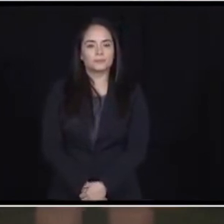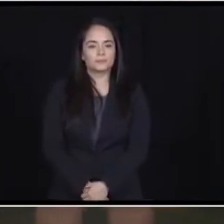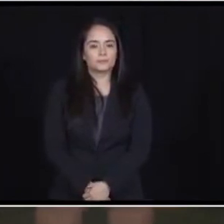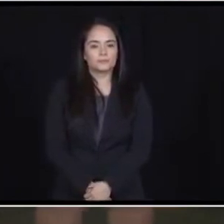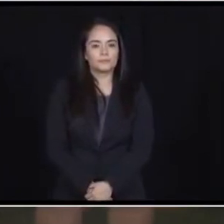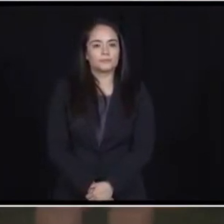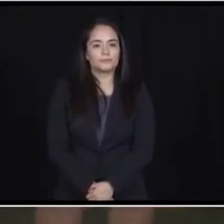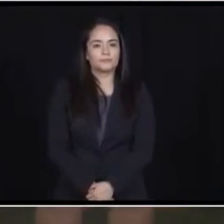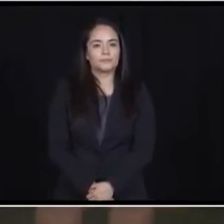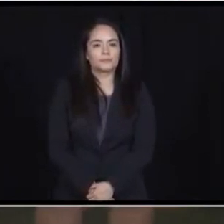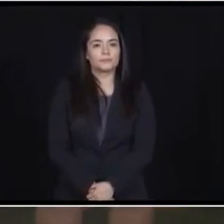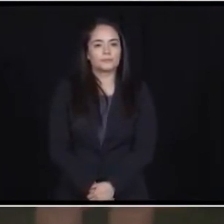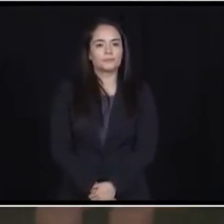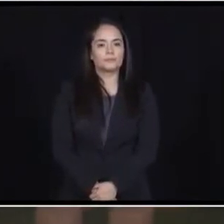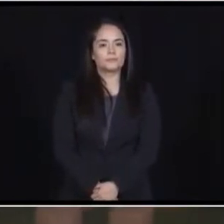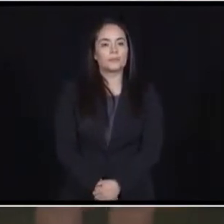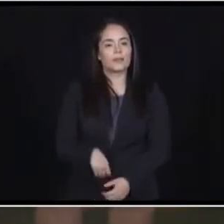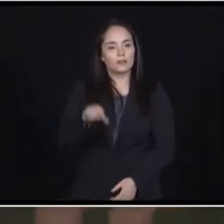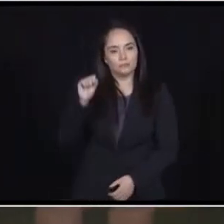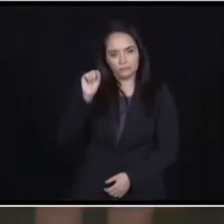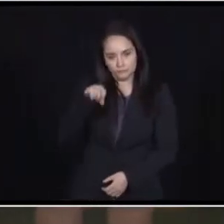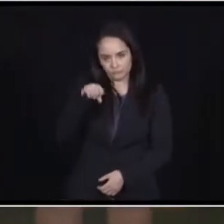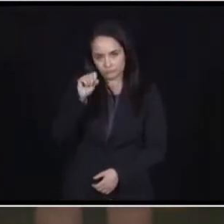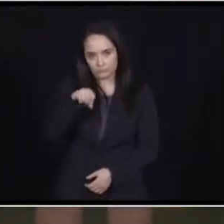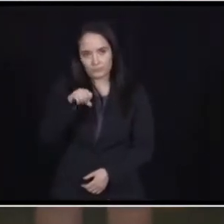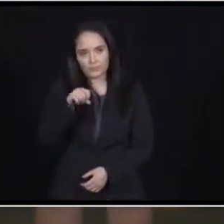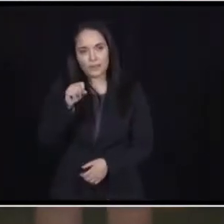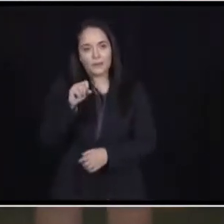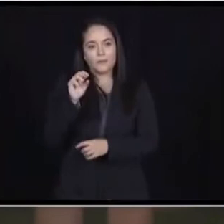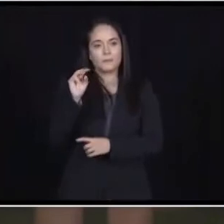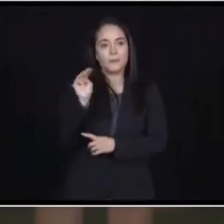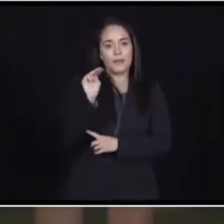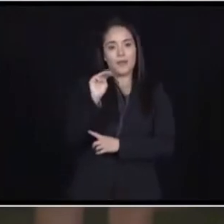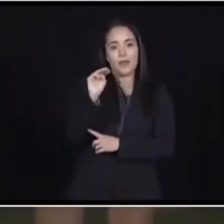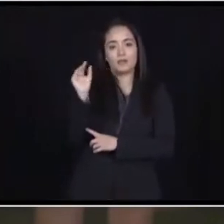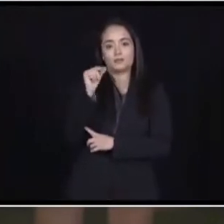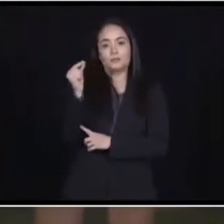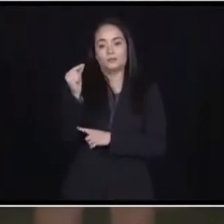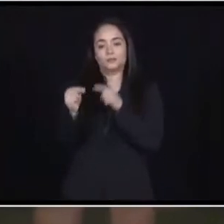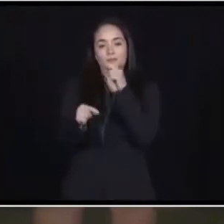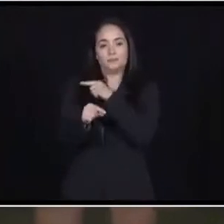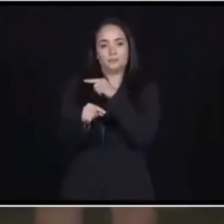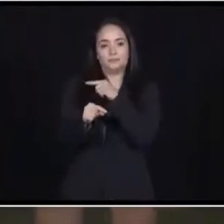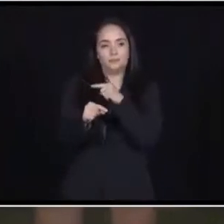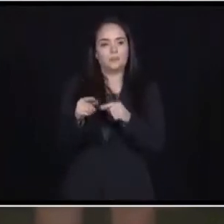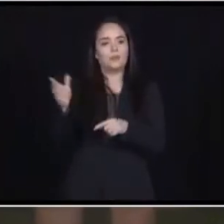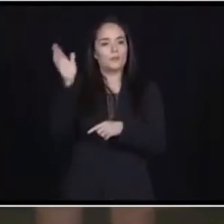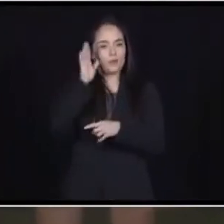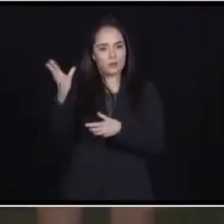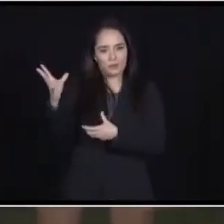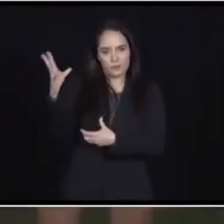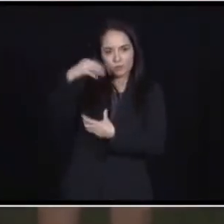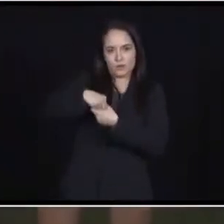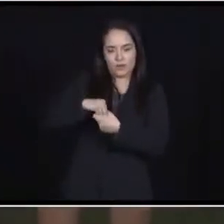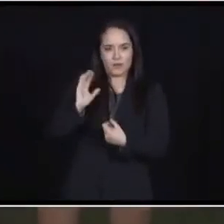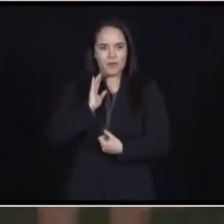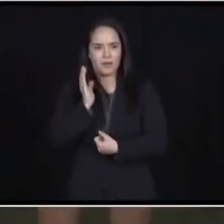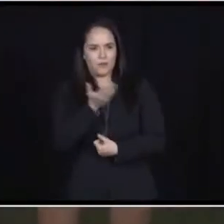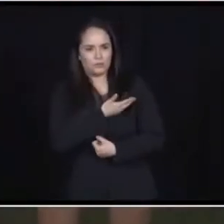So absolutely, the Ministry of the Attorney General is also part of our cross-jurisdictional, cross-ministry approach.